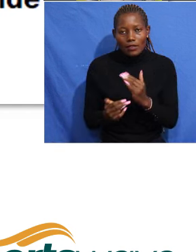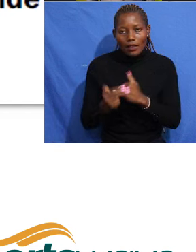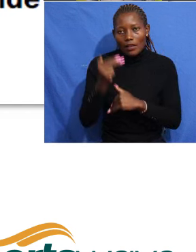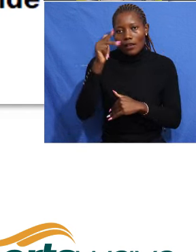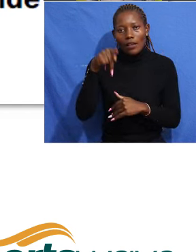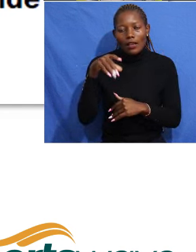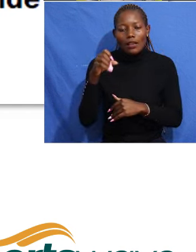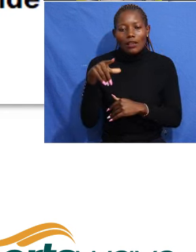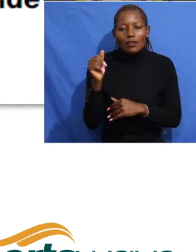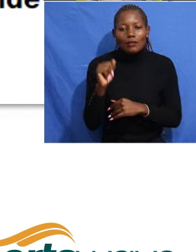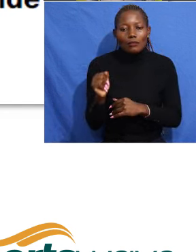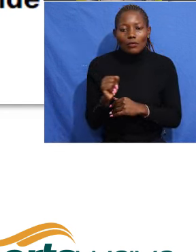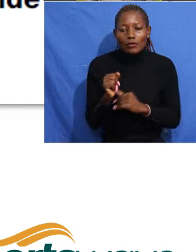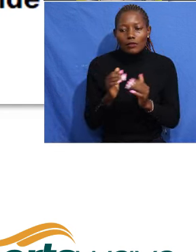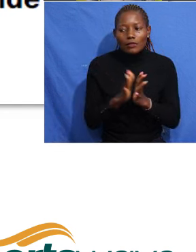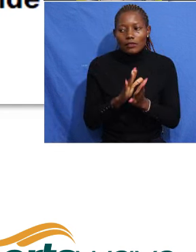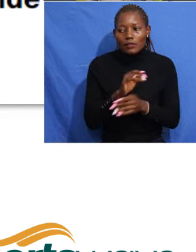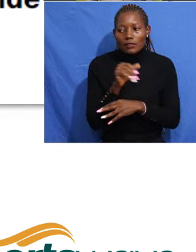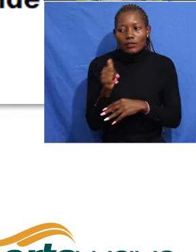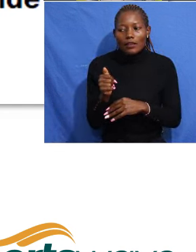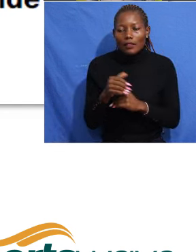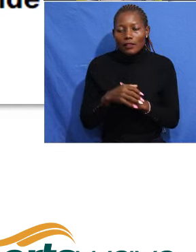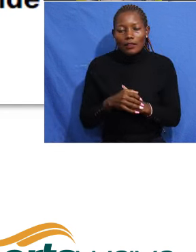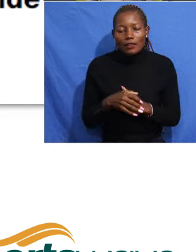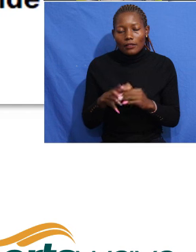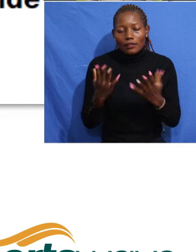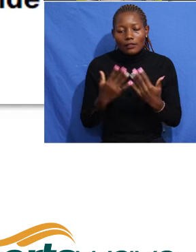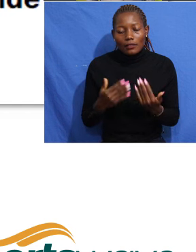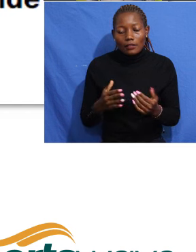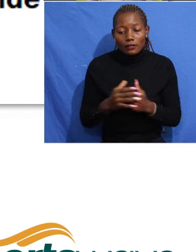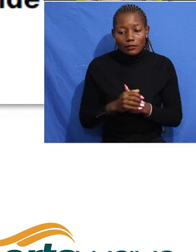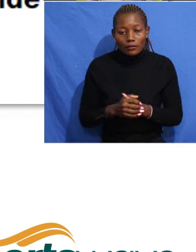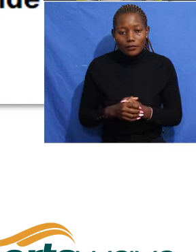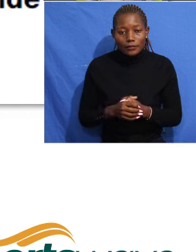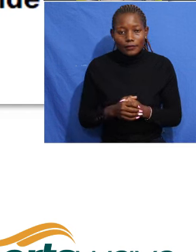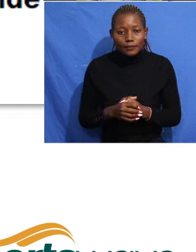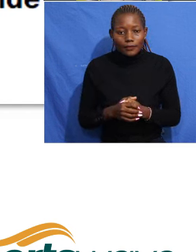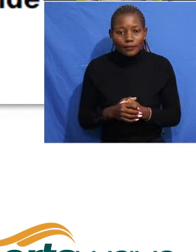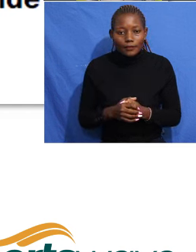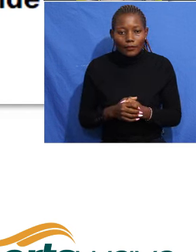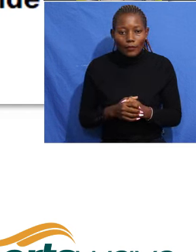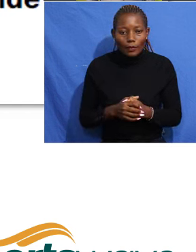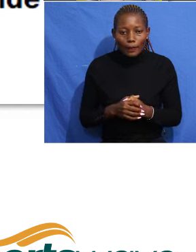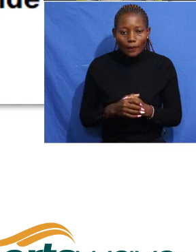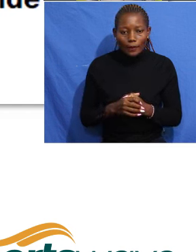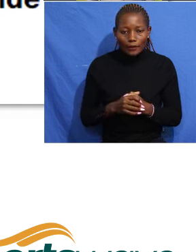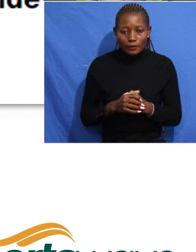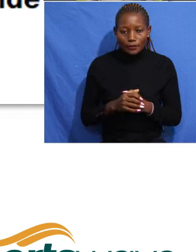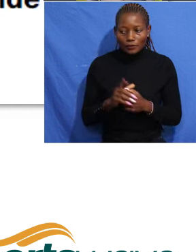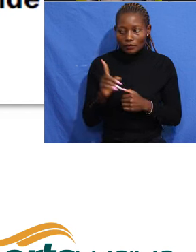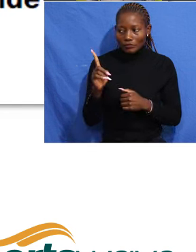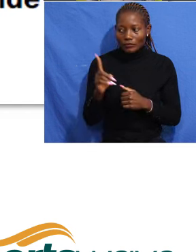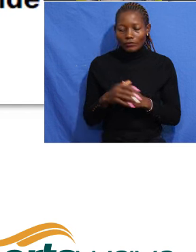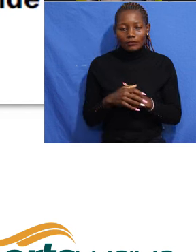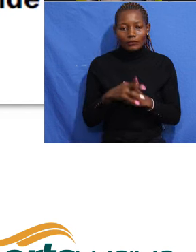power cleans, something like that. So, recovery is not my research